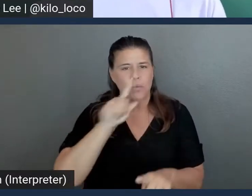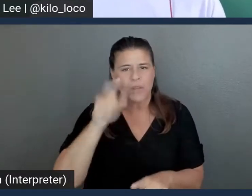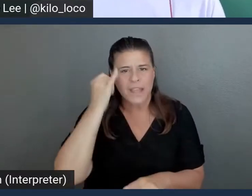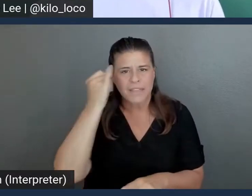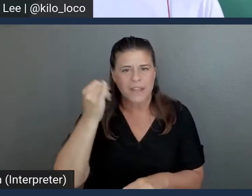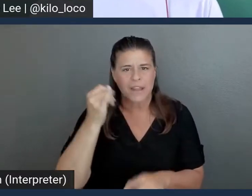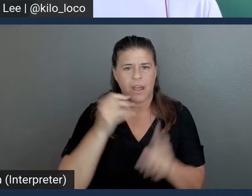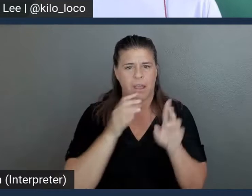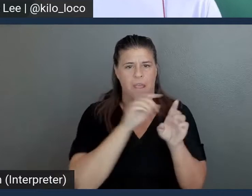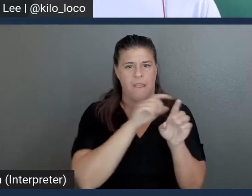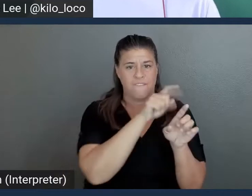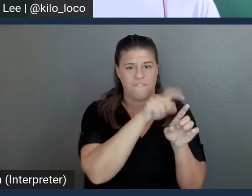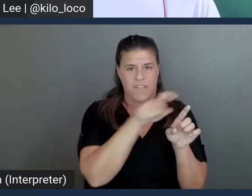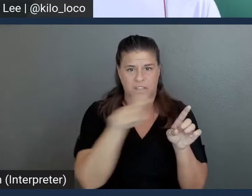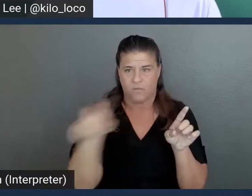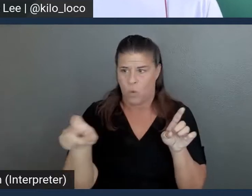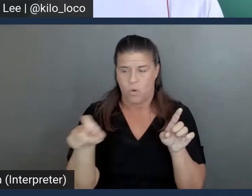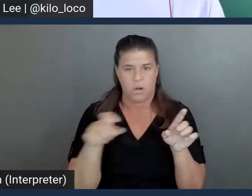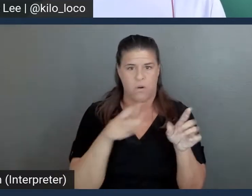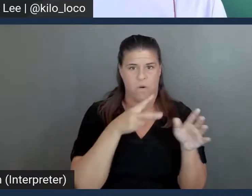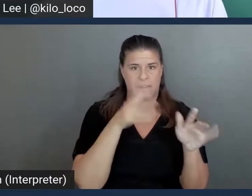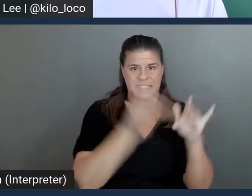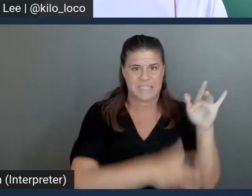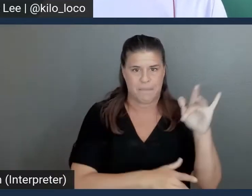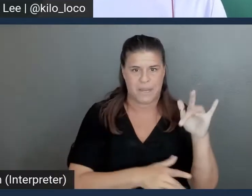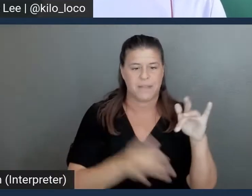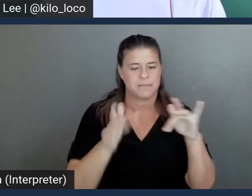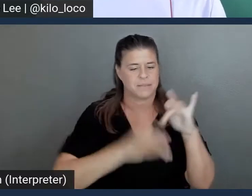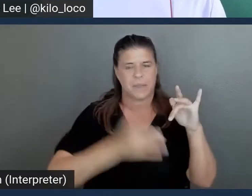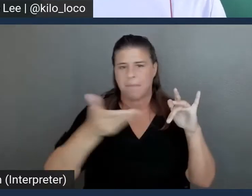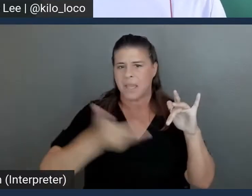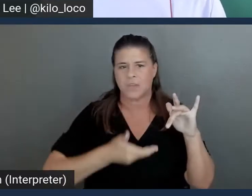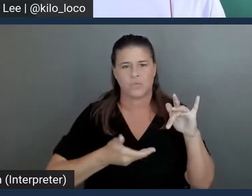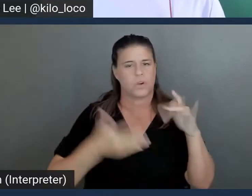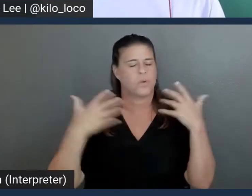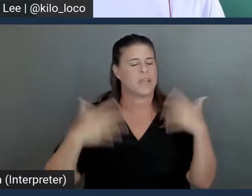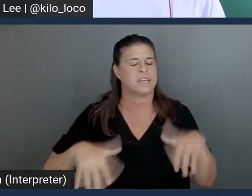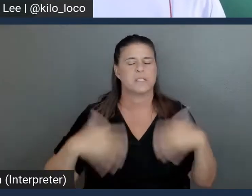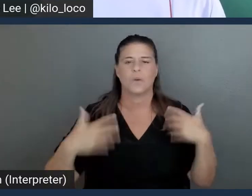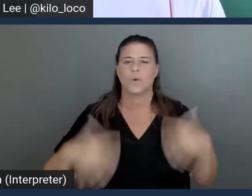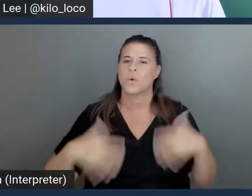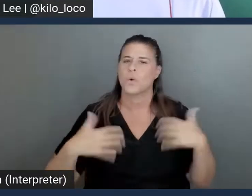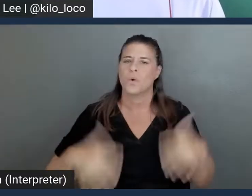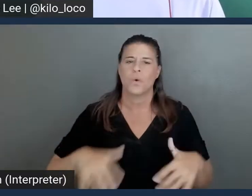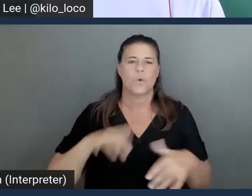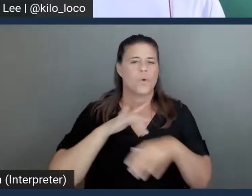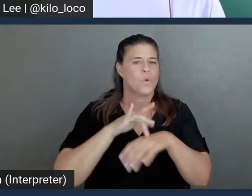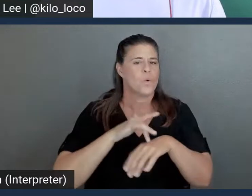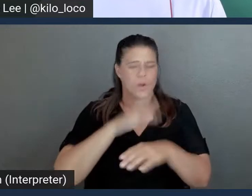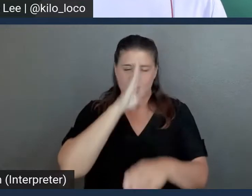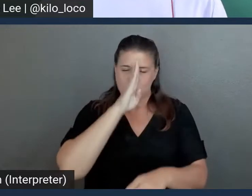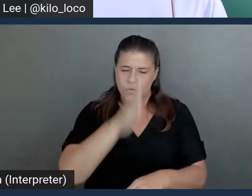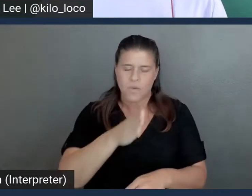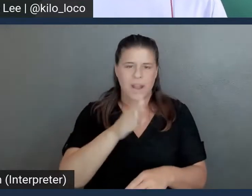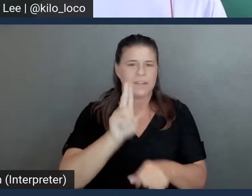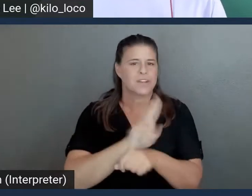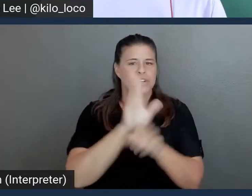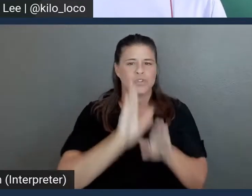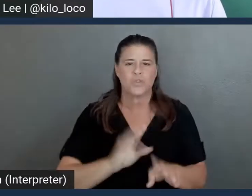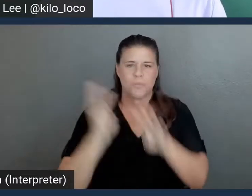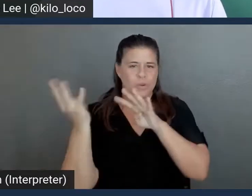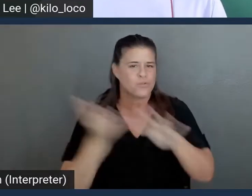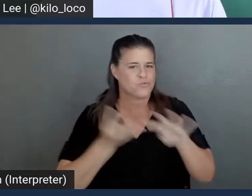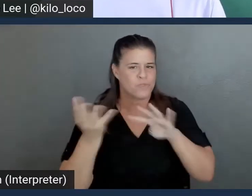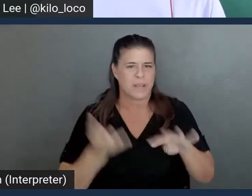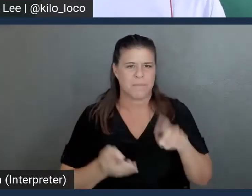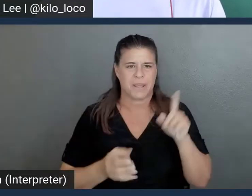fast getting through something quickly. So yeah. Skip intro has really become a facet of direct-to-consumer streaming.